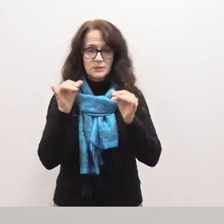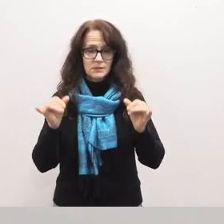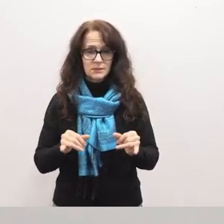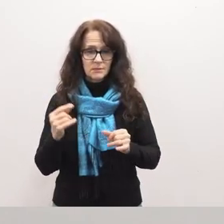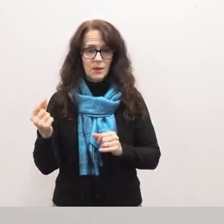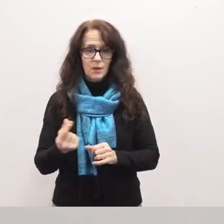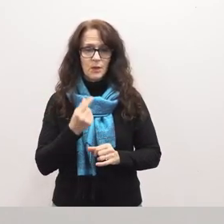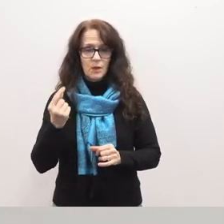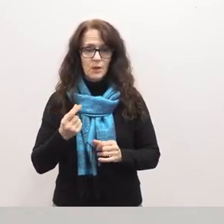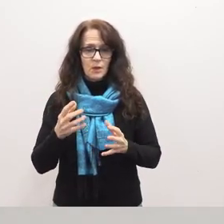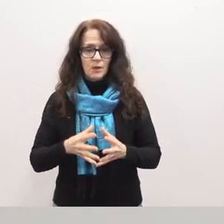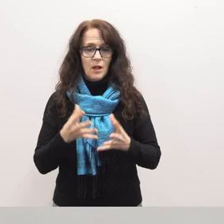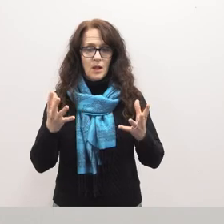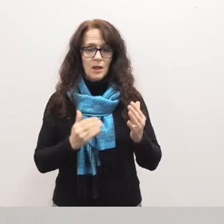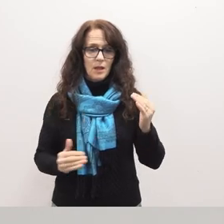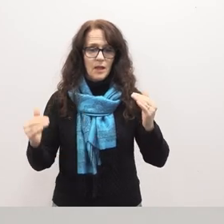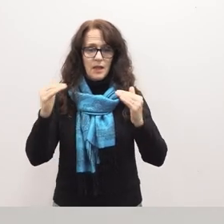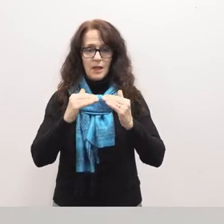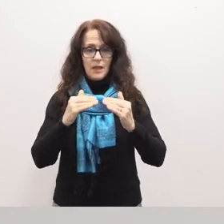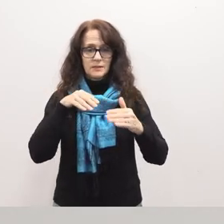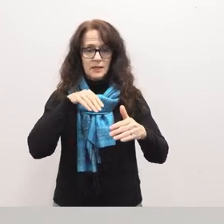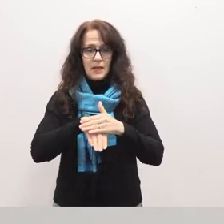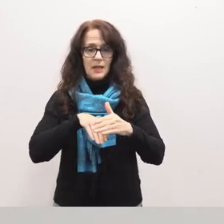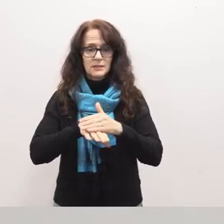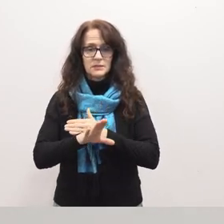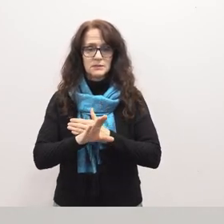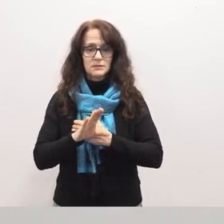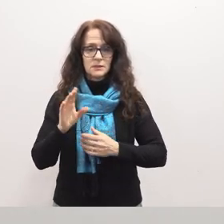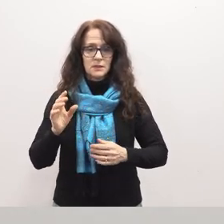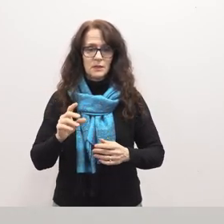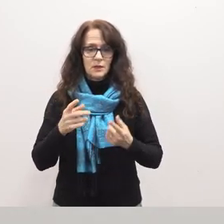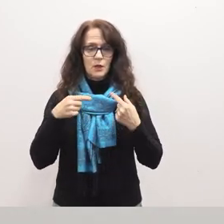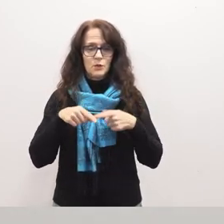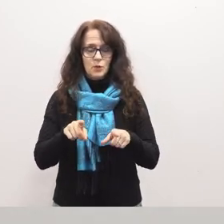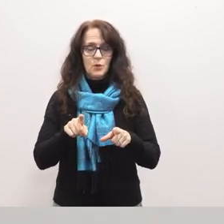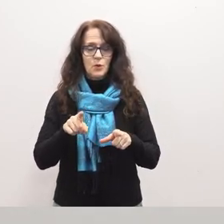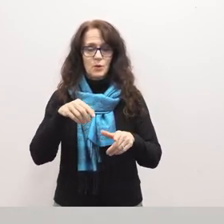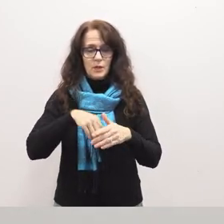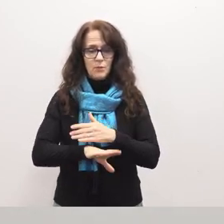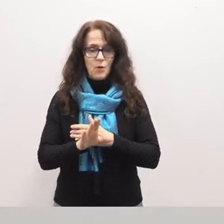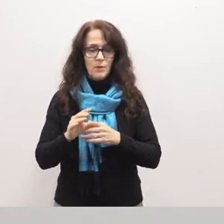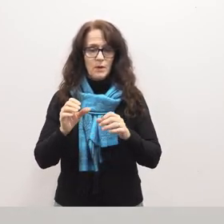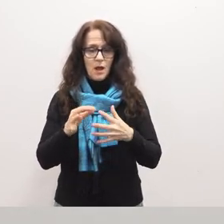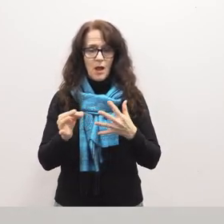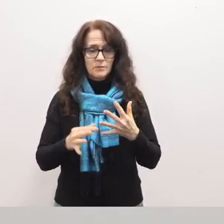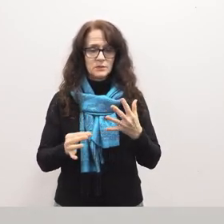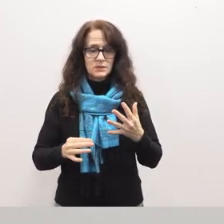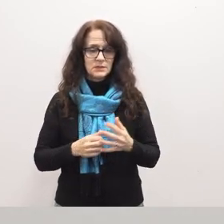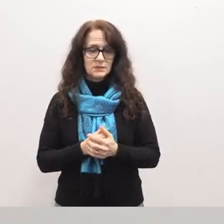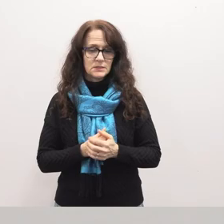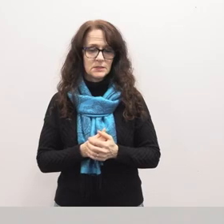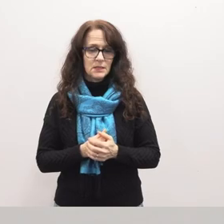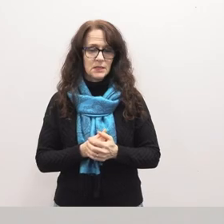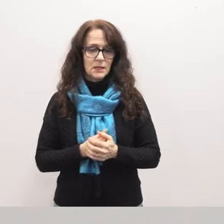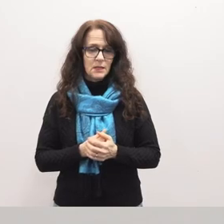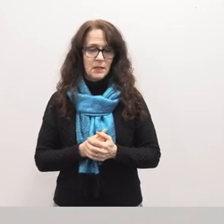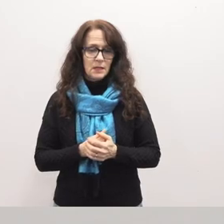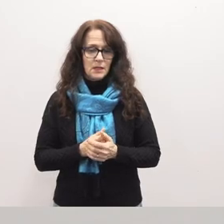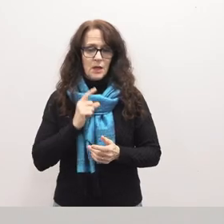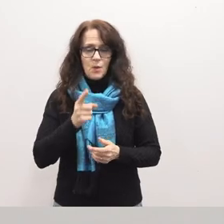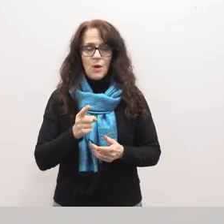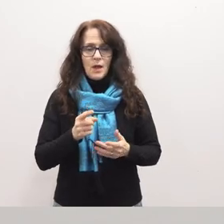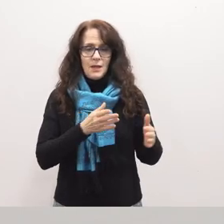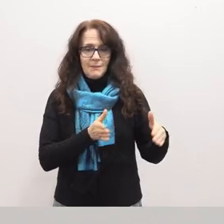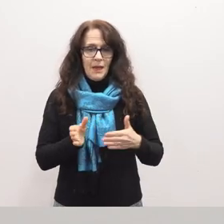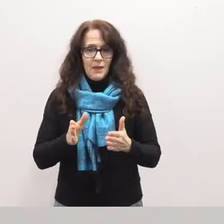guarantee greater equity and access to dual enrollment options within the system. So that is one pathway that